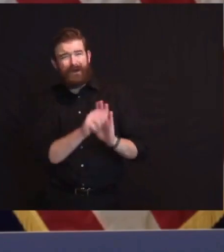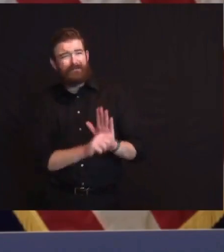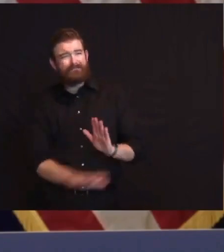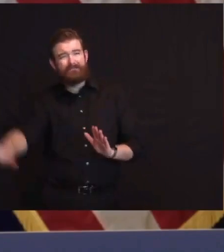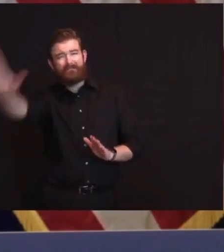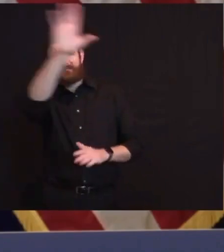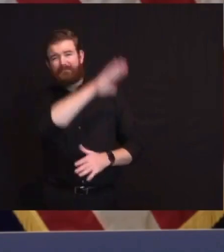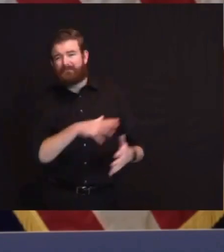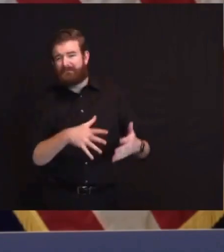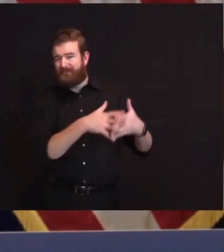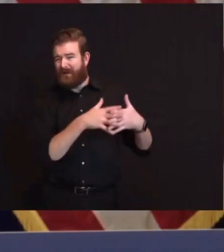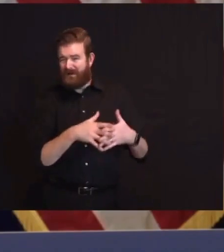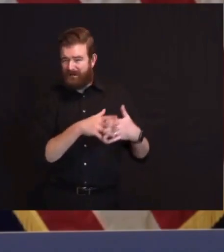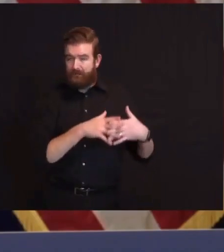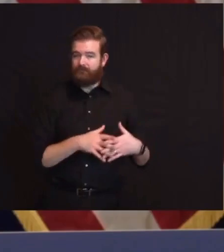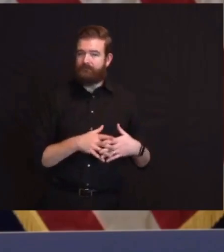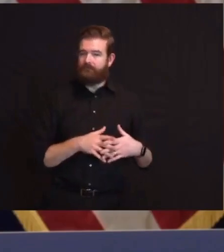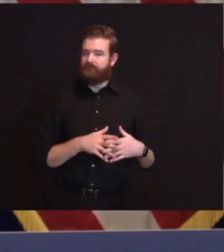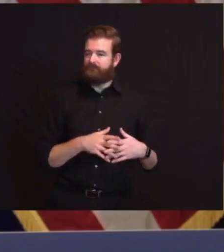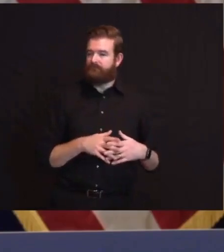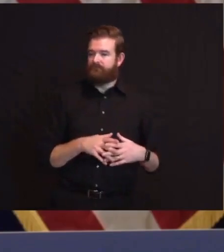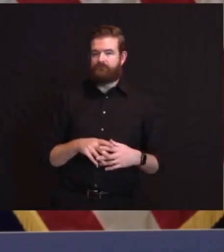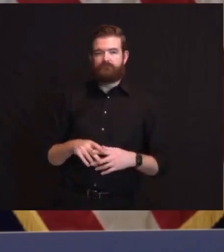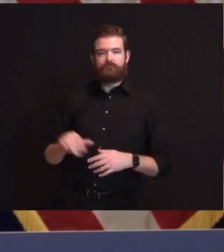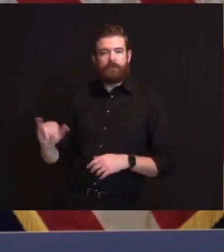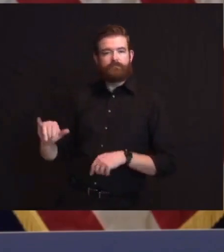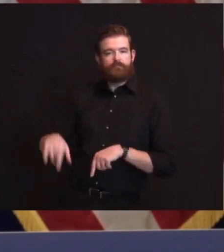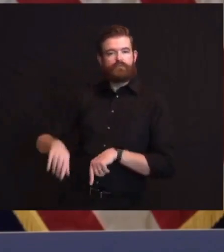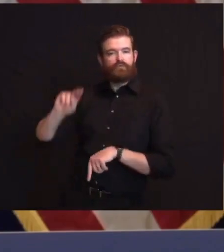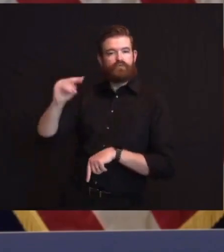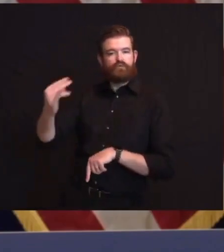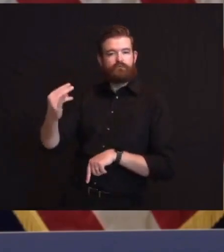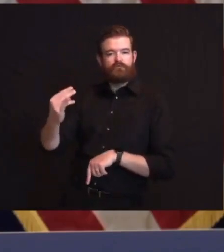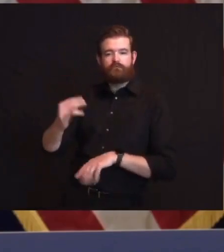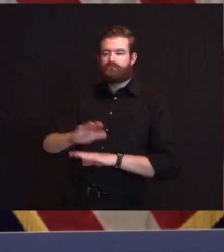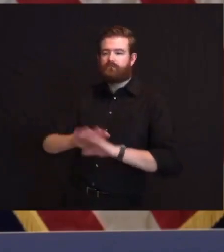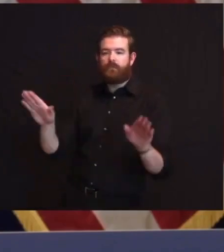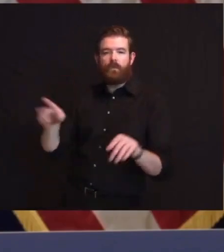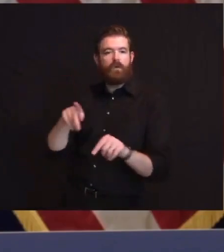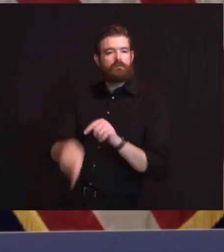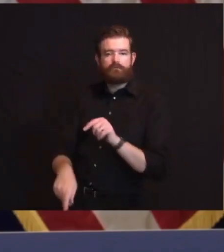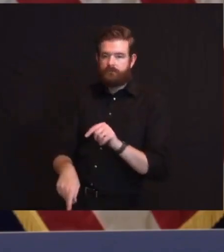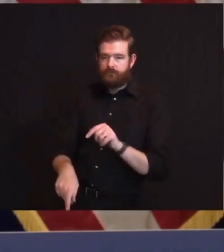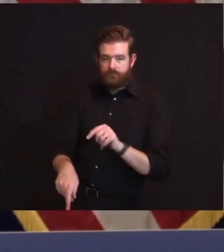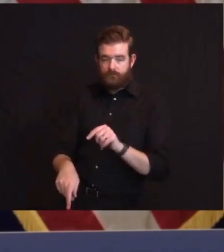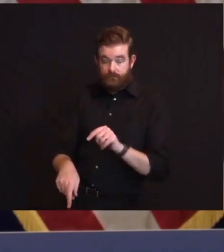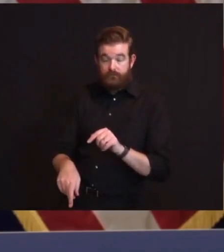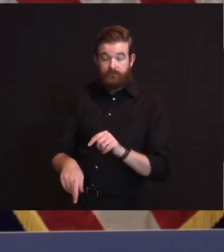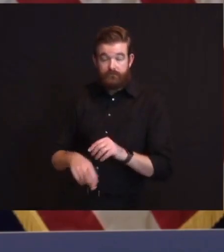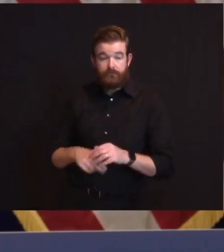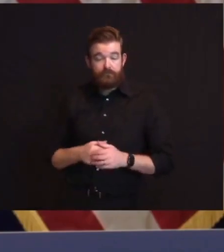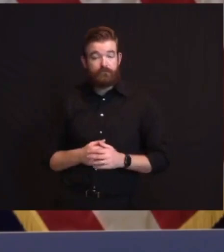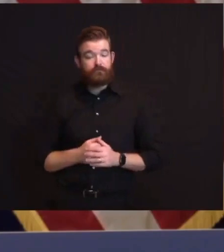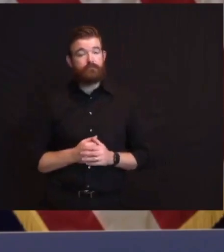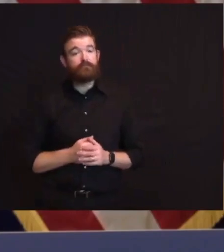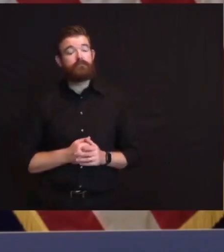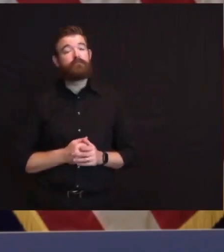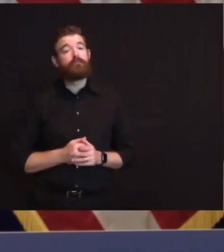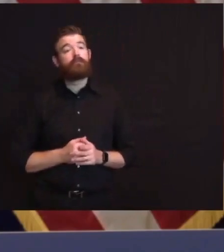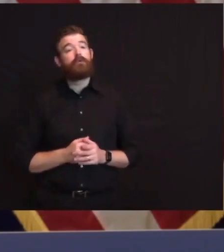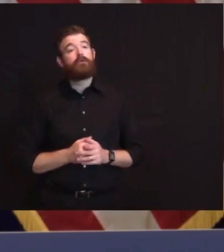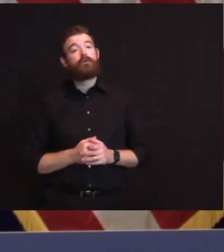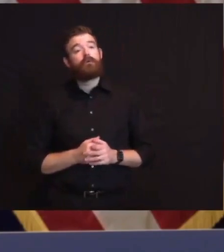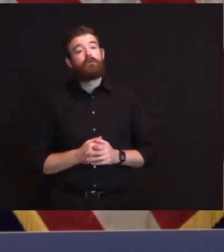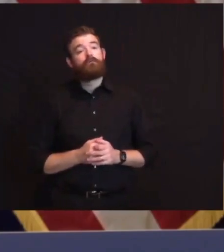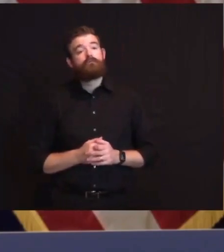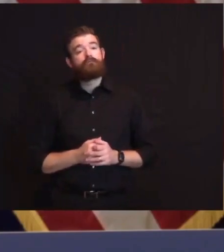what we're doing here in the state of New Jersey. Also, utilize the assistance programs that